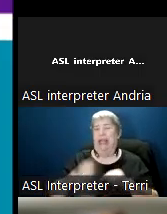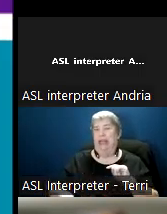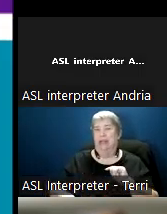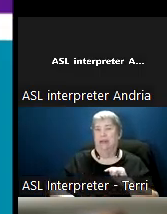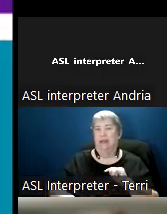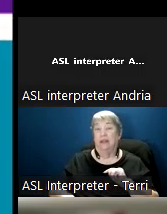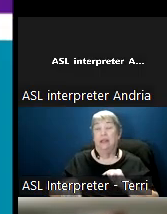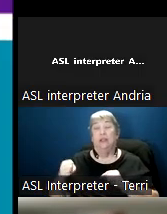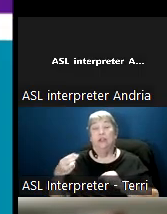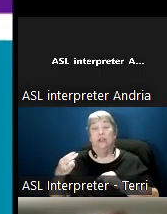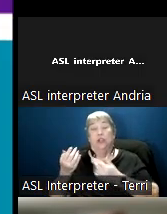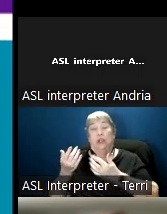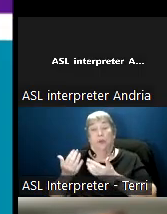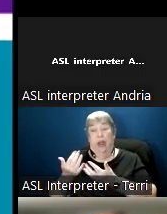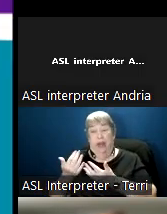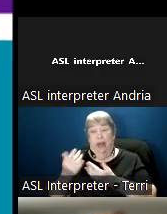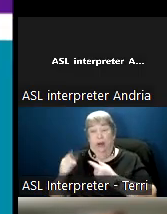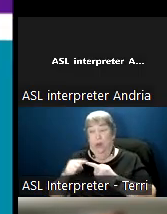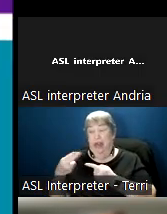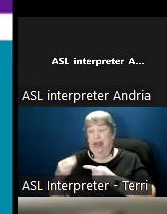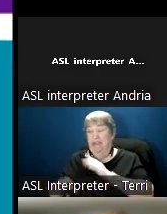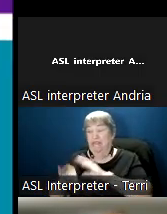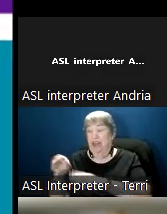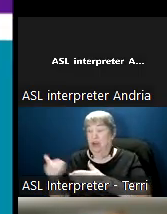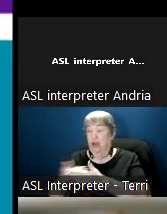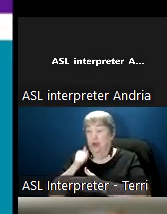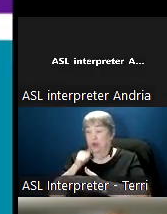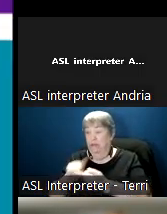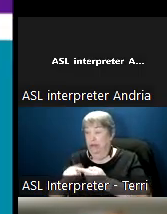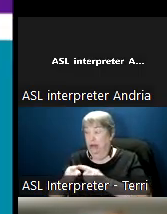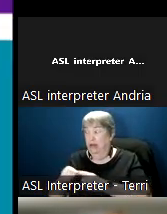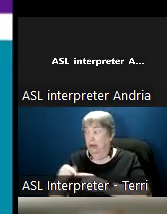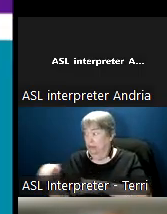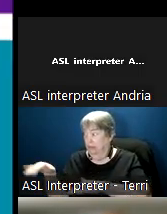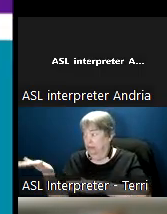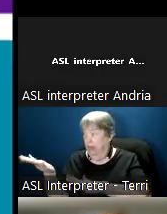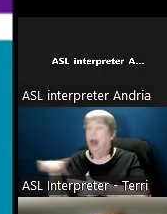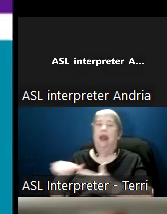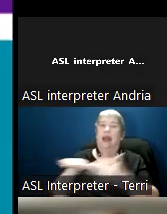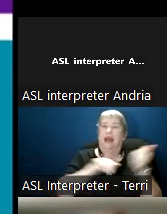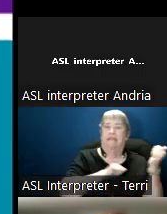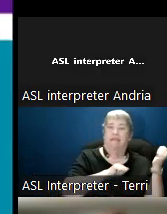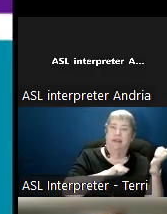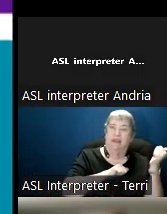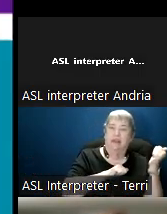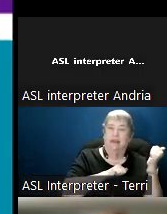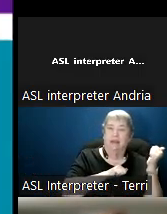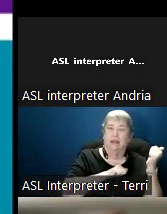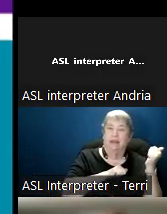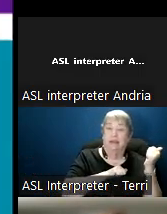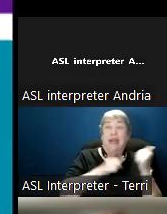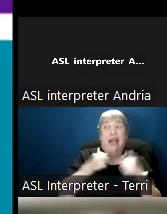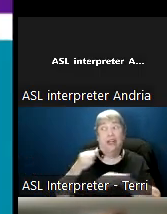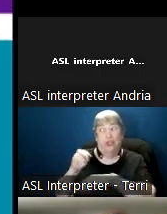She waited, and when he found a new girlfriend, that's when she left. And she warned the new girlfriend.